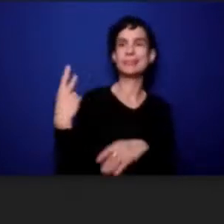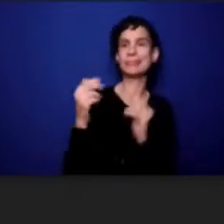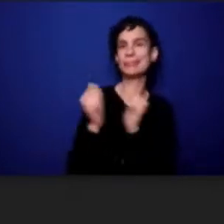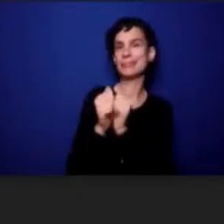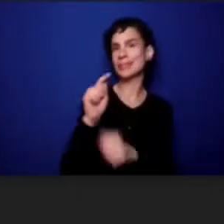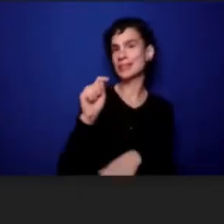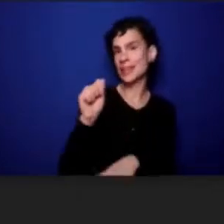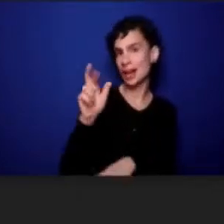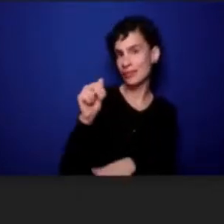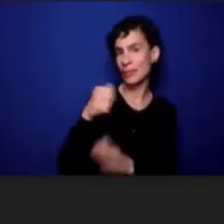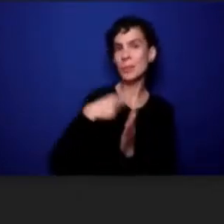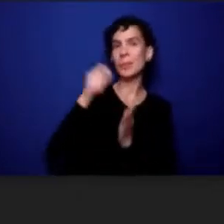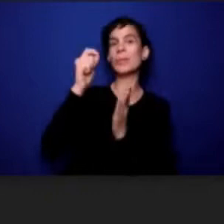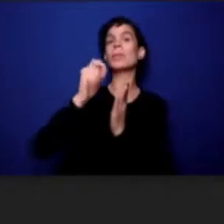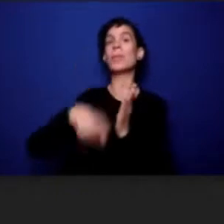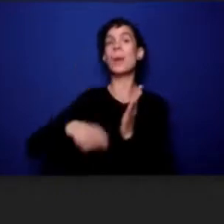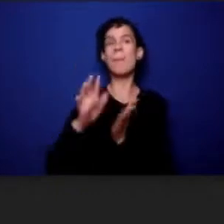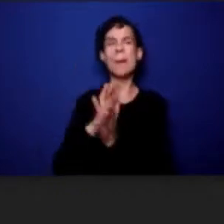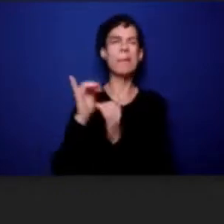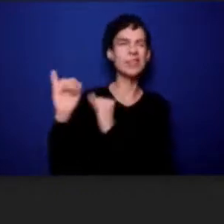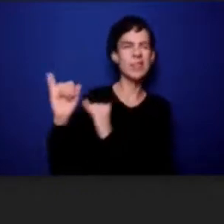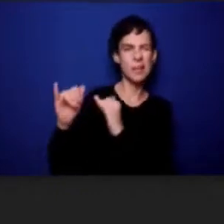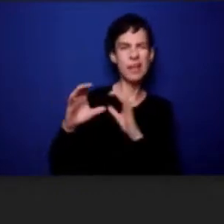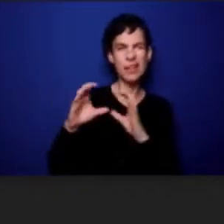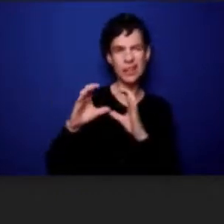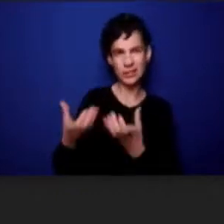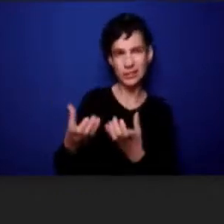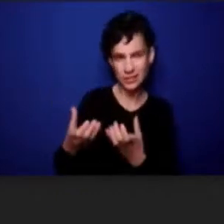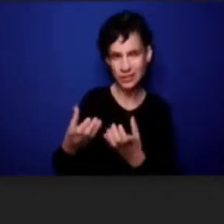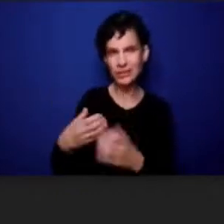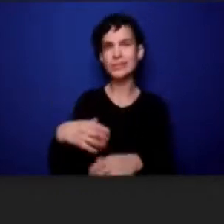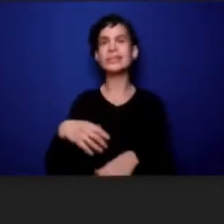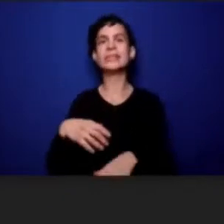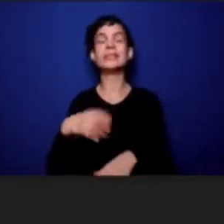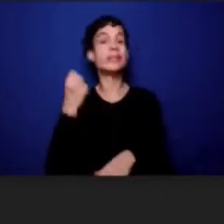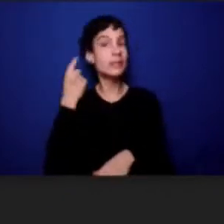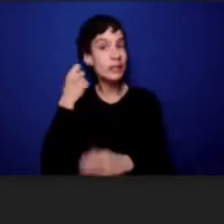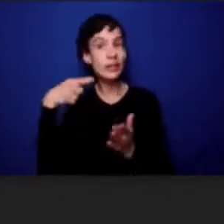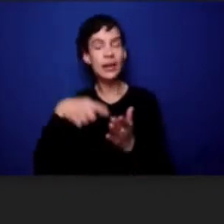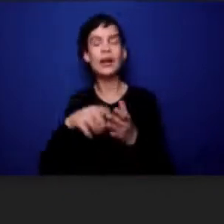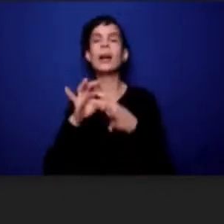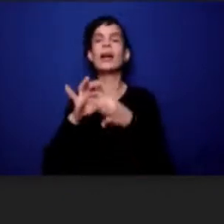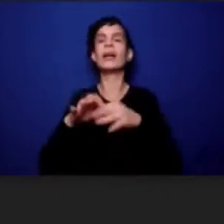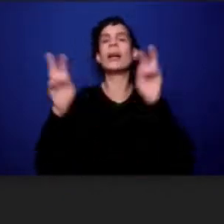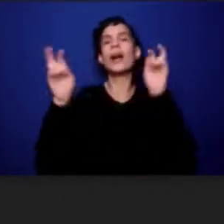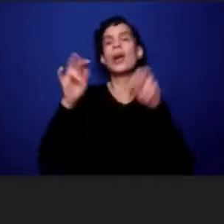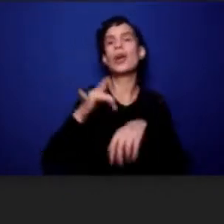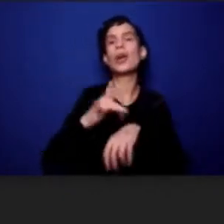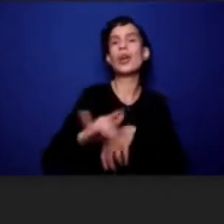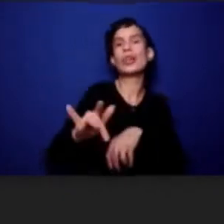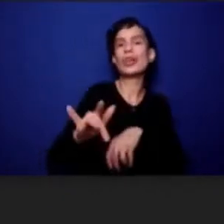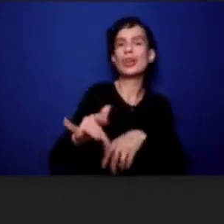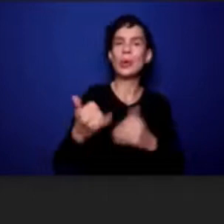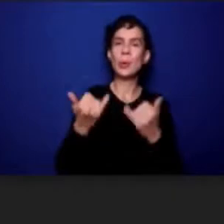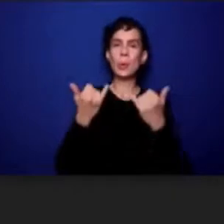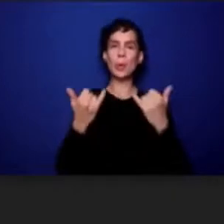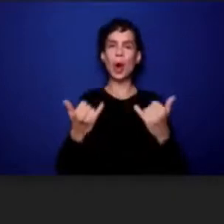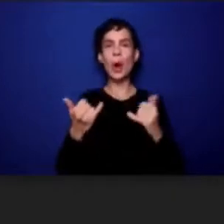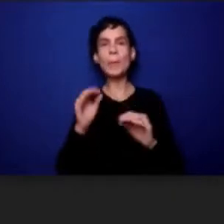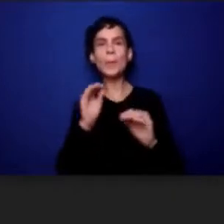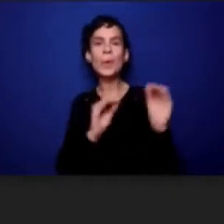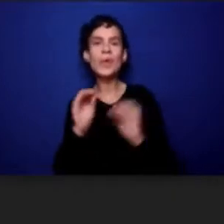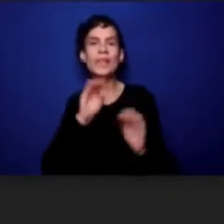We wrote these papers for the same class. And it was to do with, it was to do with the so-called early modern moving